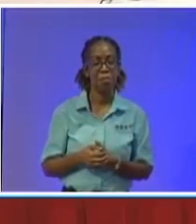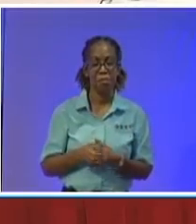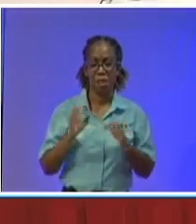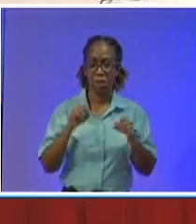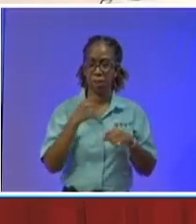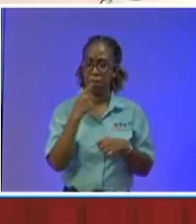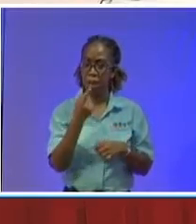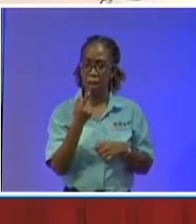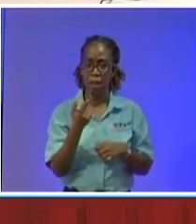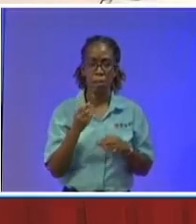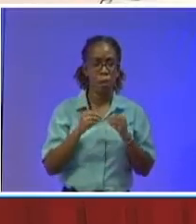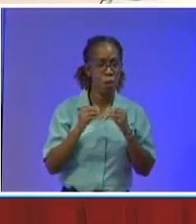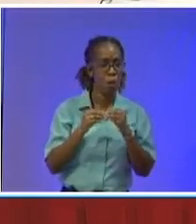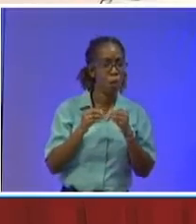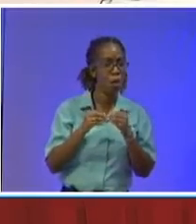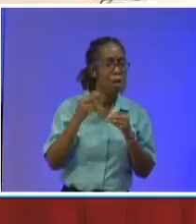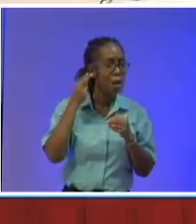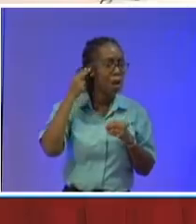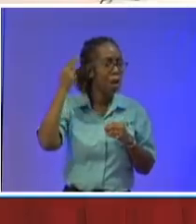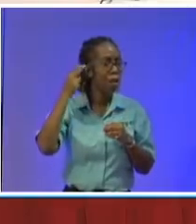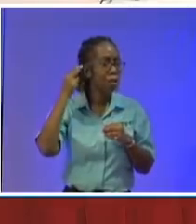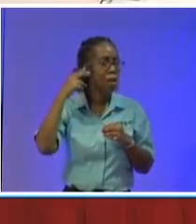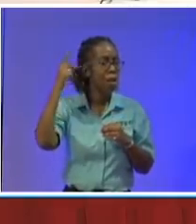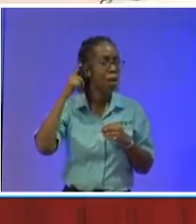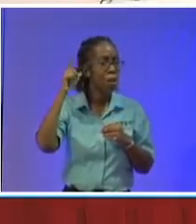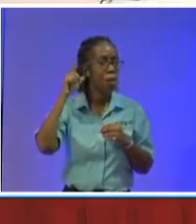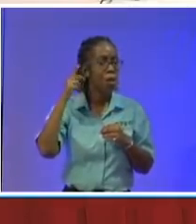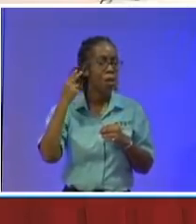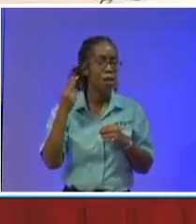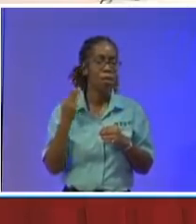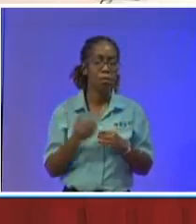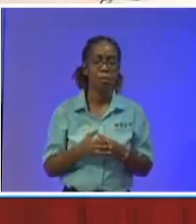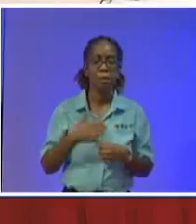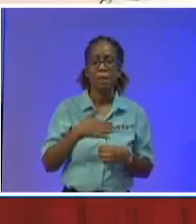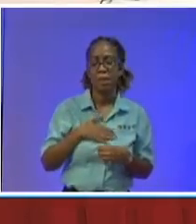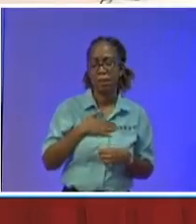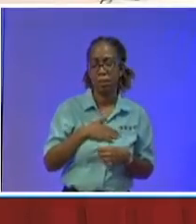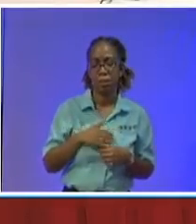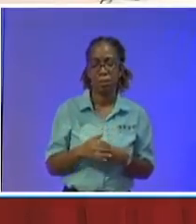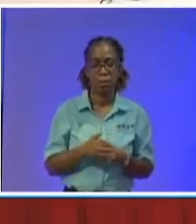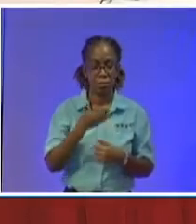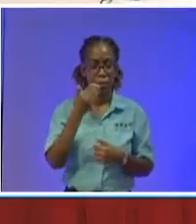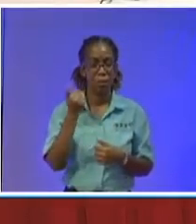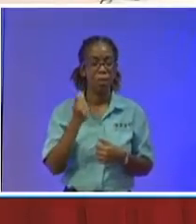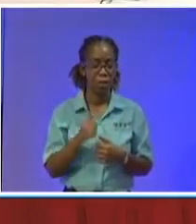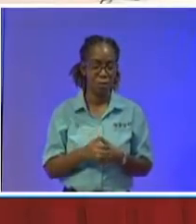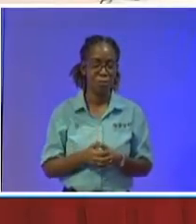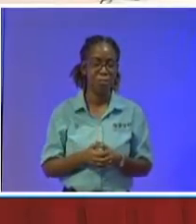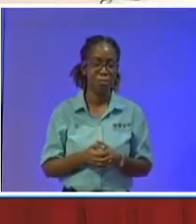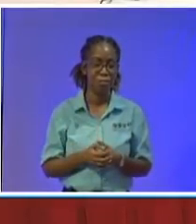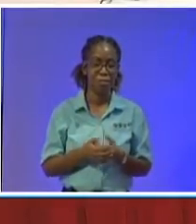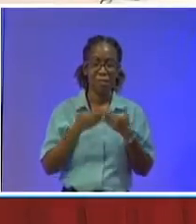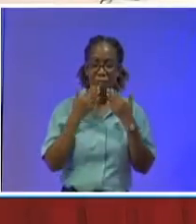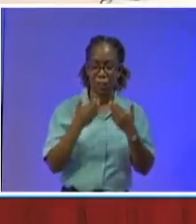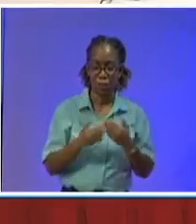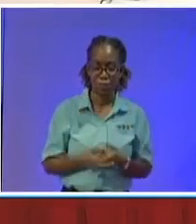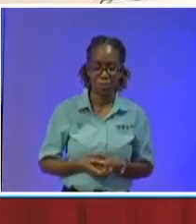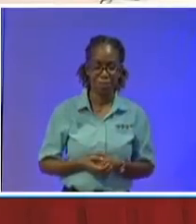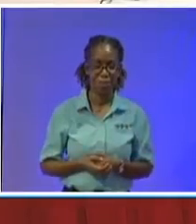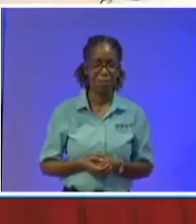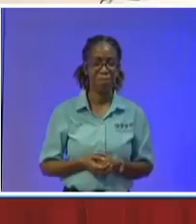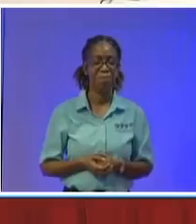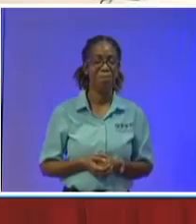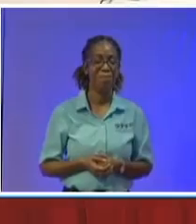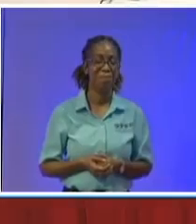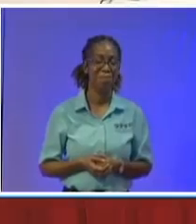We are having some challenges hearing. Oh, okay. Sorry. Is this better? Yes. Yeah. Okay. Sorry. CMO, maybe you would take